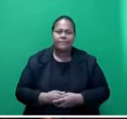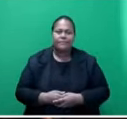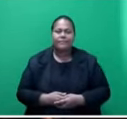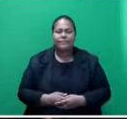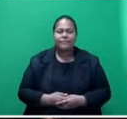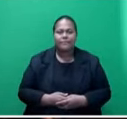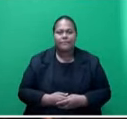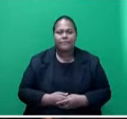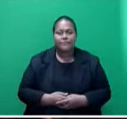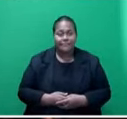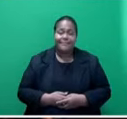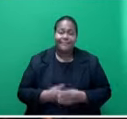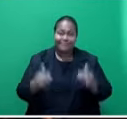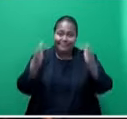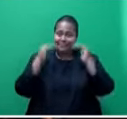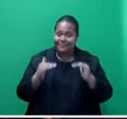Thank you. We'll move on